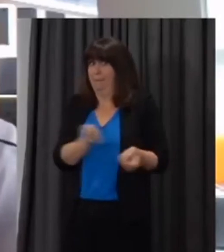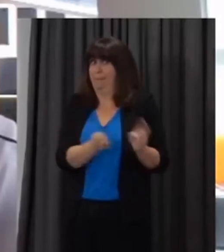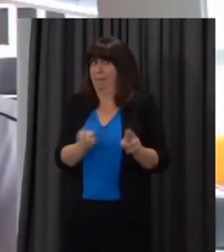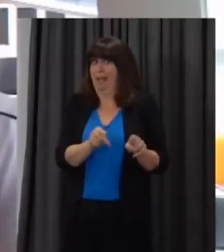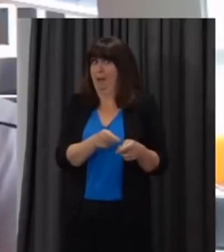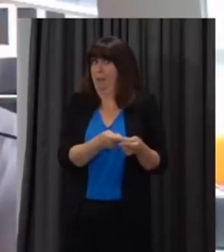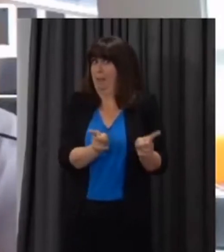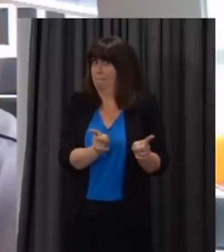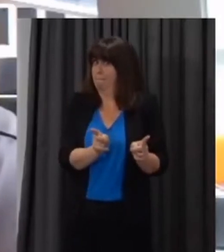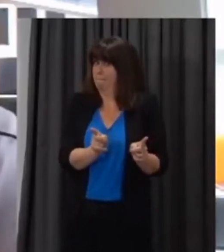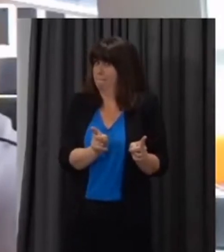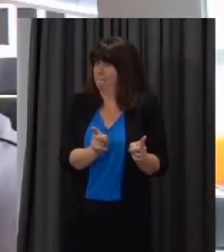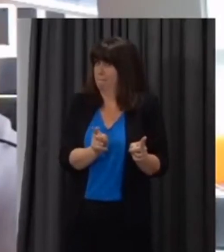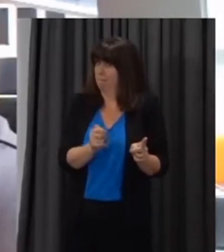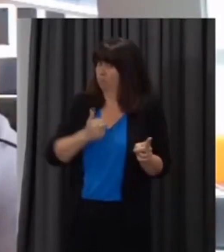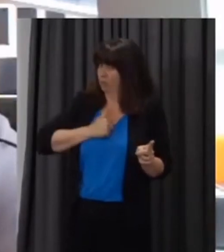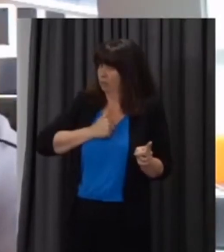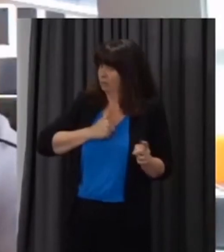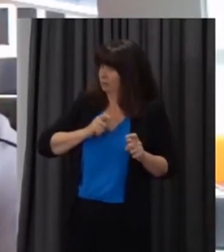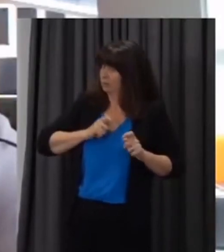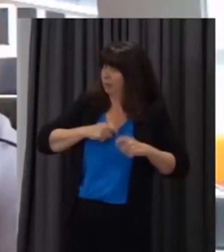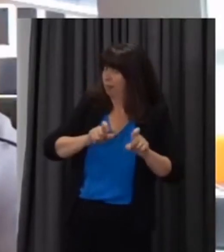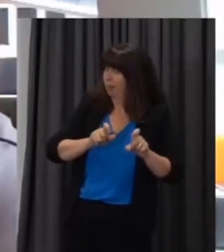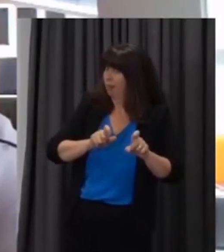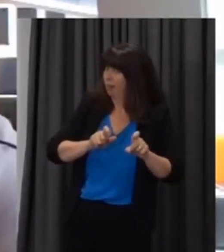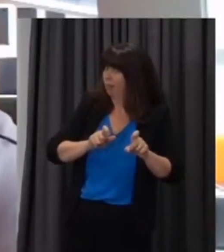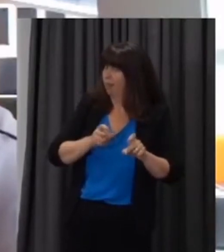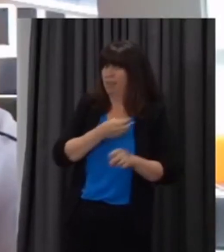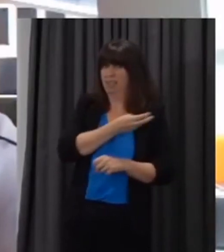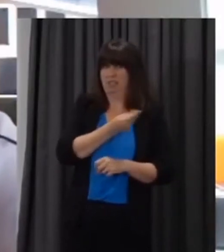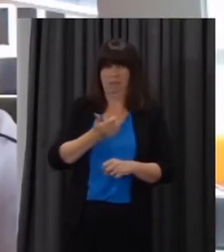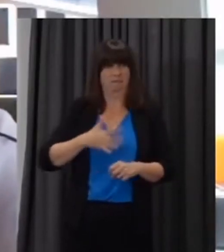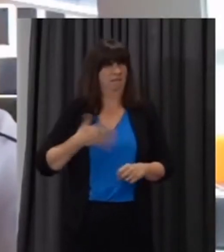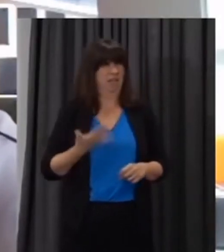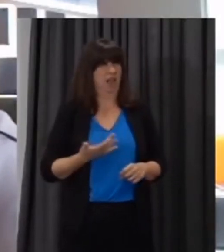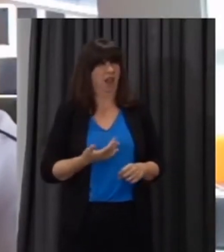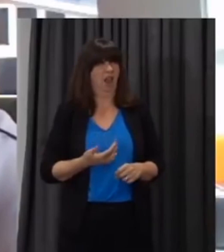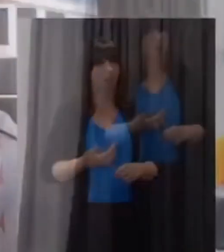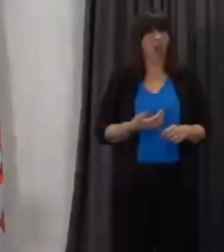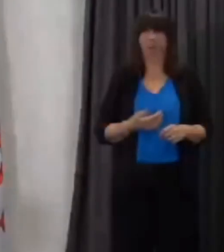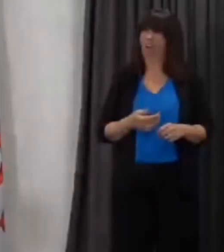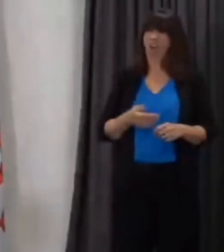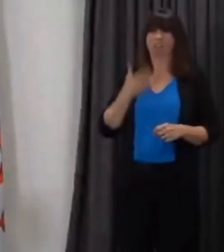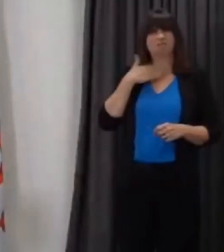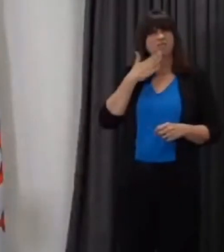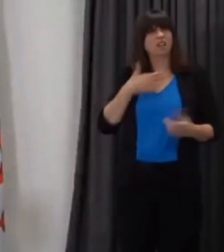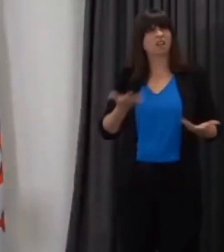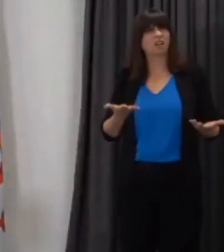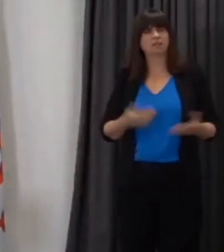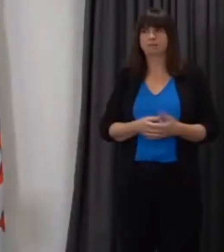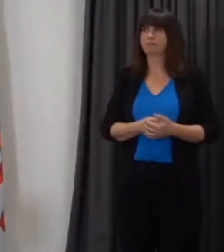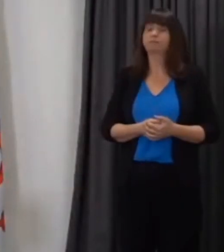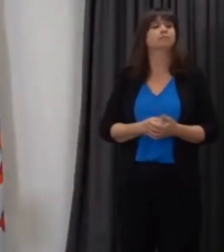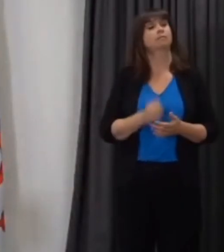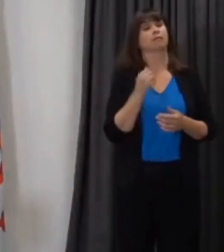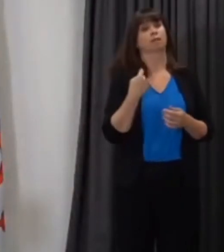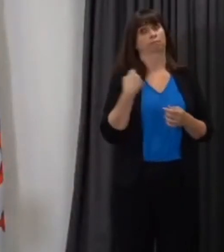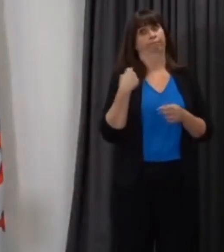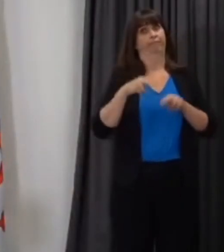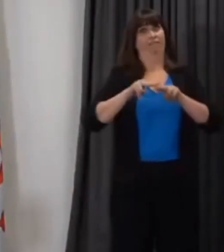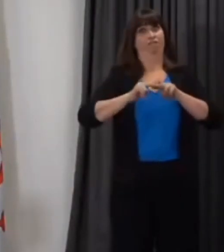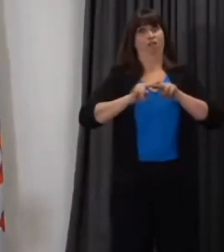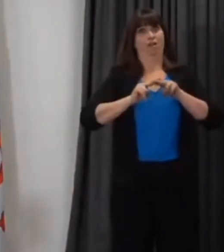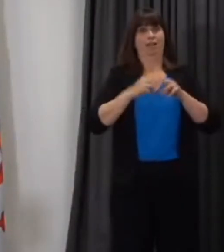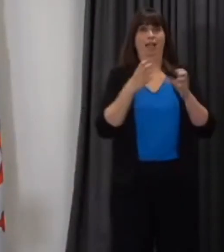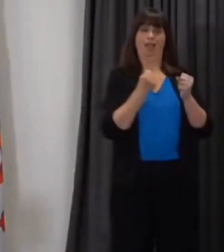in the policy that might some might seem see as potentially divisive well mark i published on friday uh